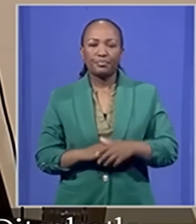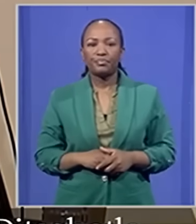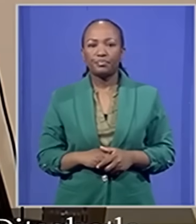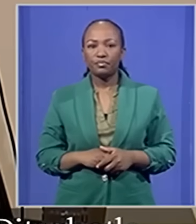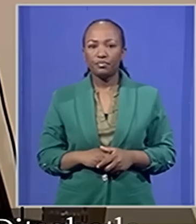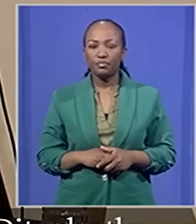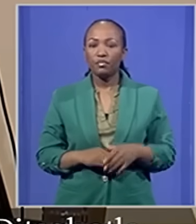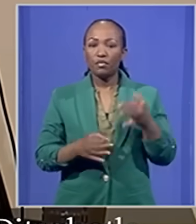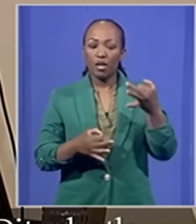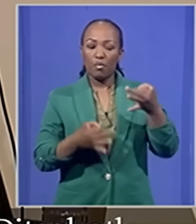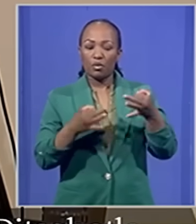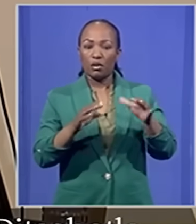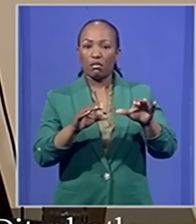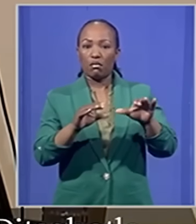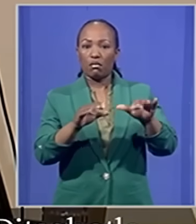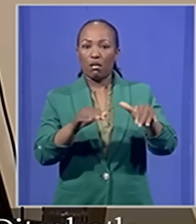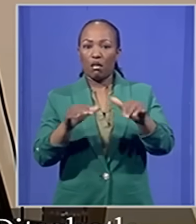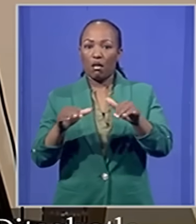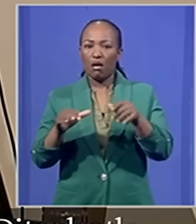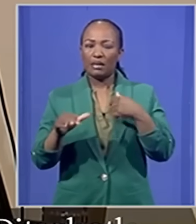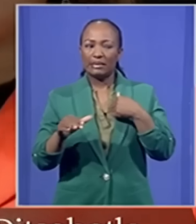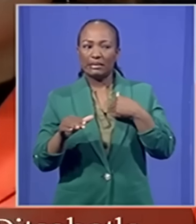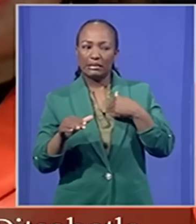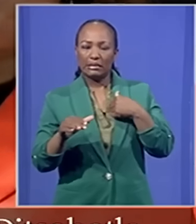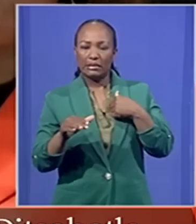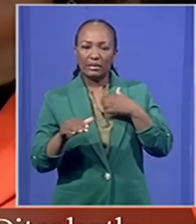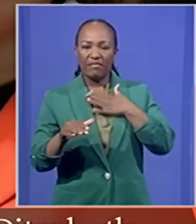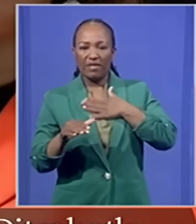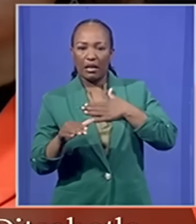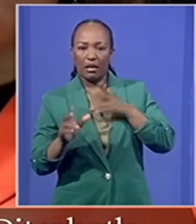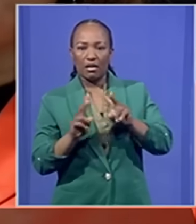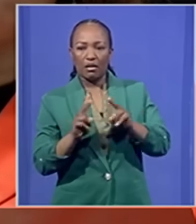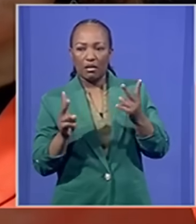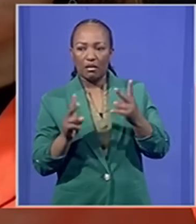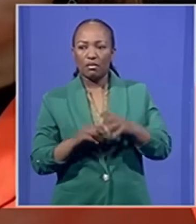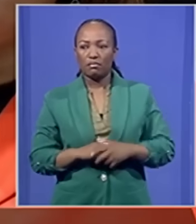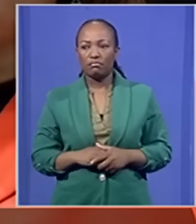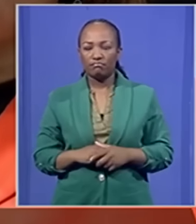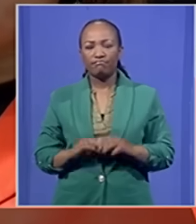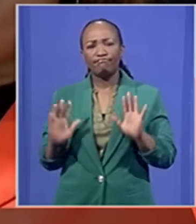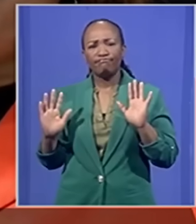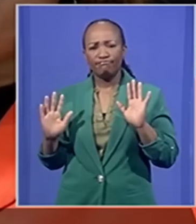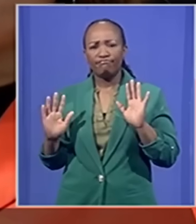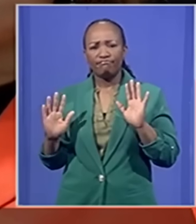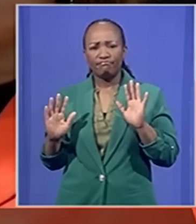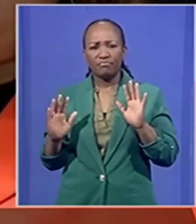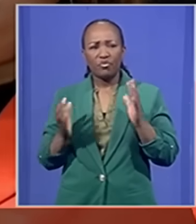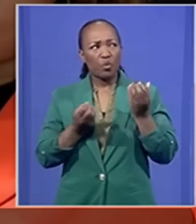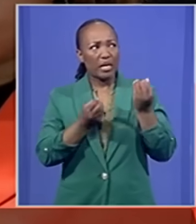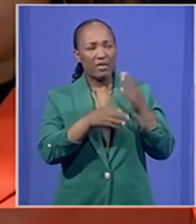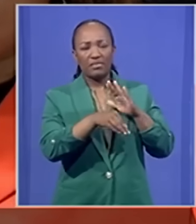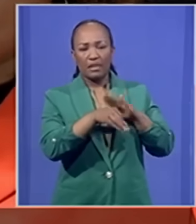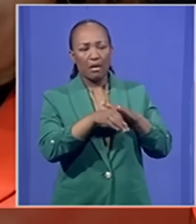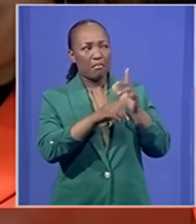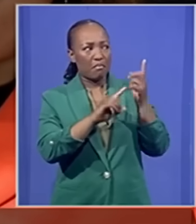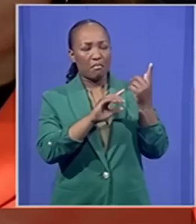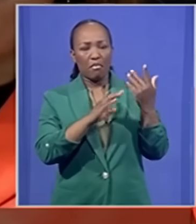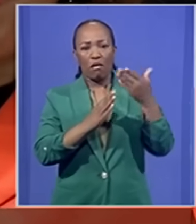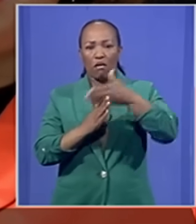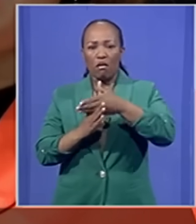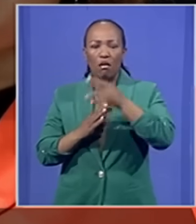a na le maikutlo a farologaneng ka ga ntlha eno. I think there's a progress. Let's just give them a chance. Remember, they were dissolved. We were here,